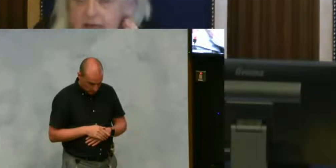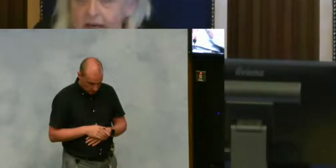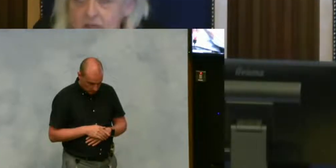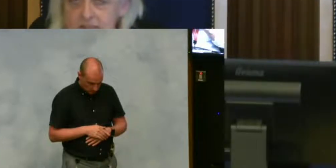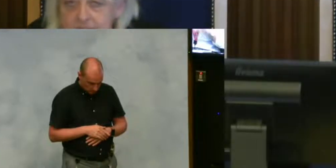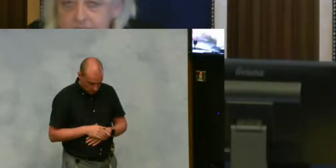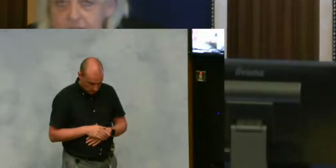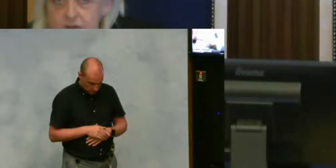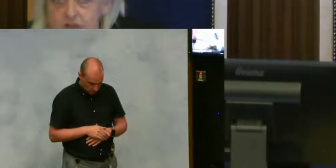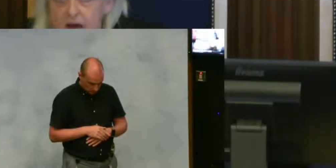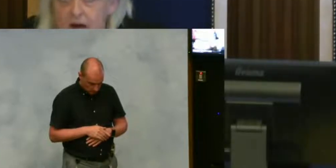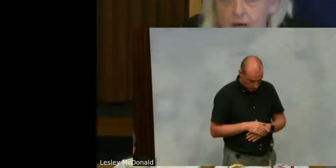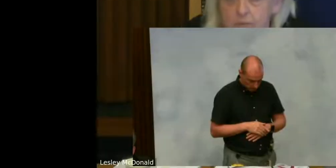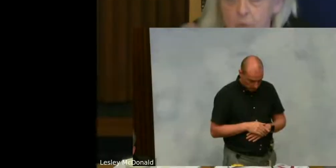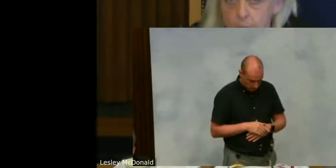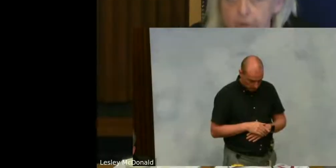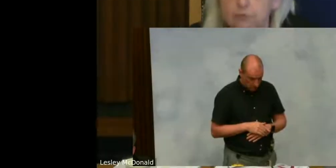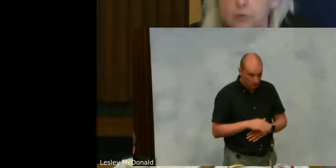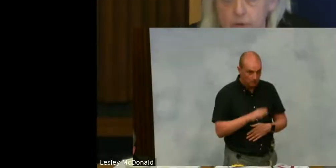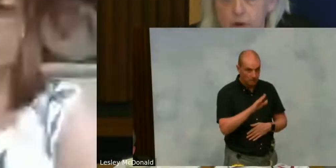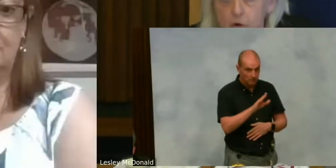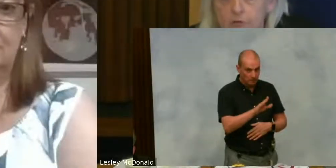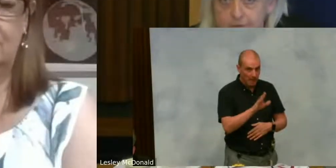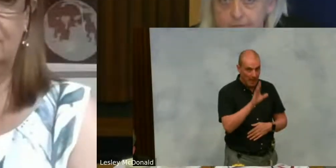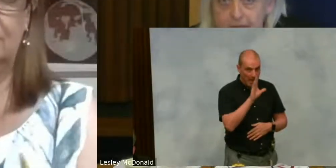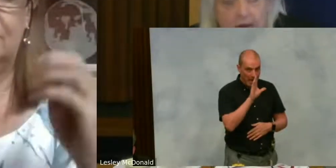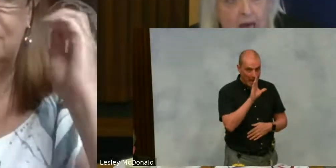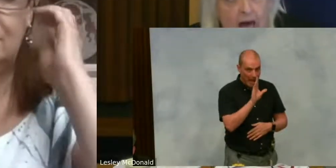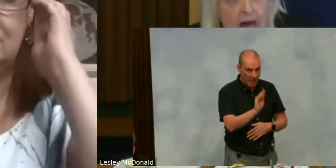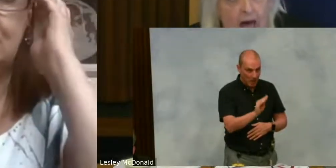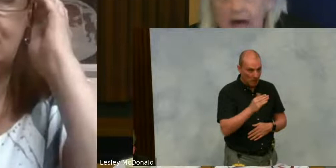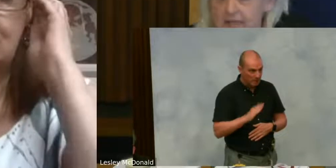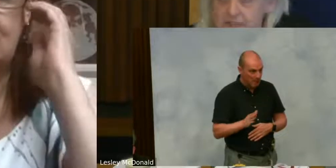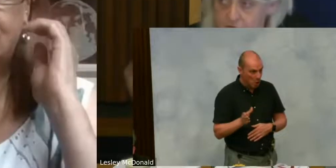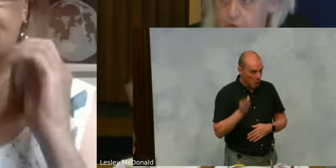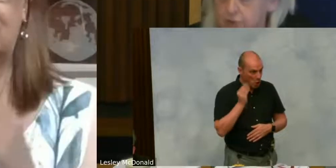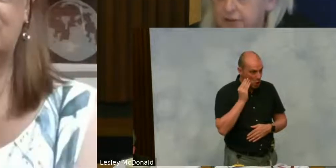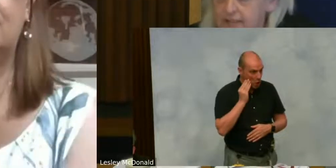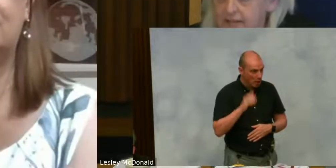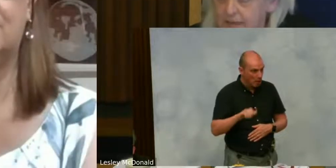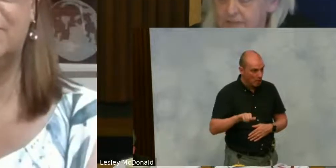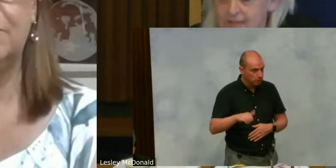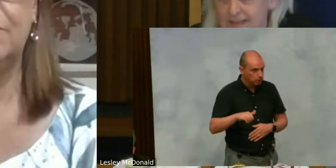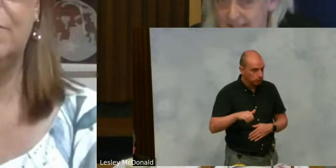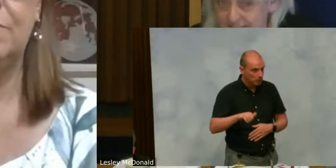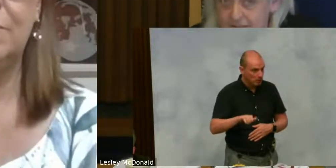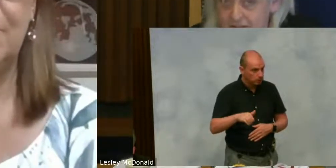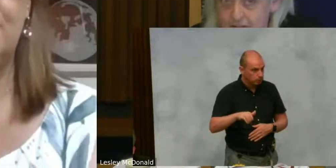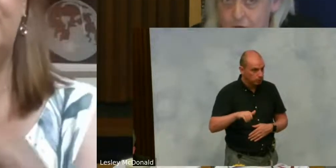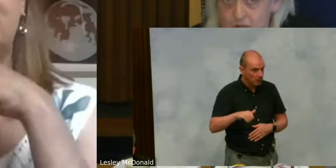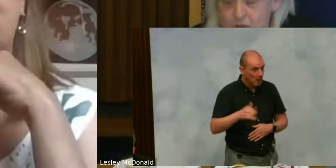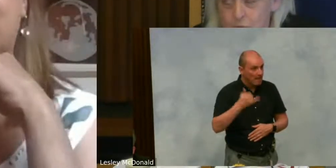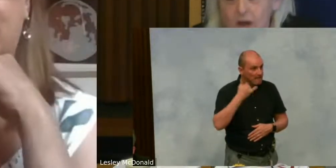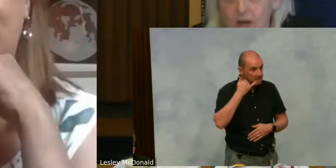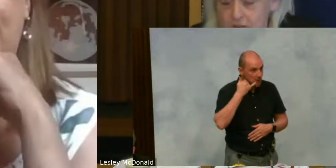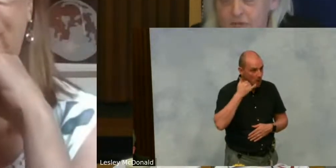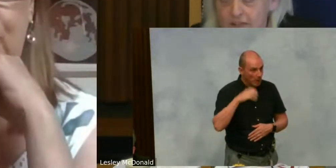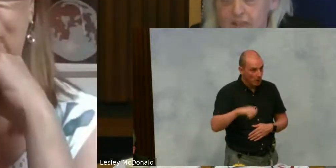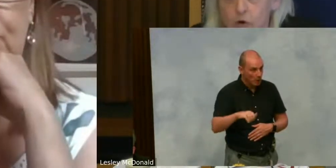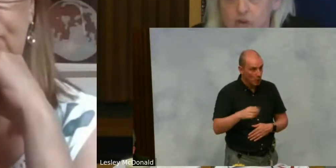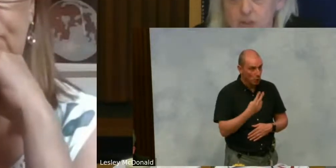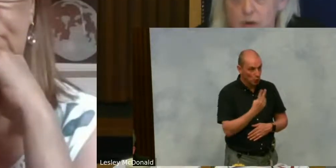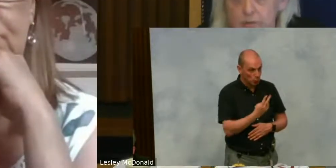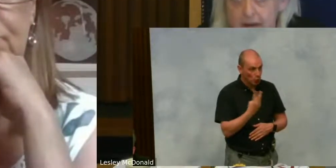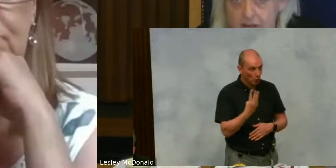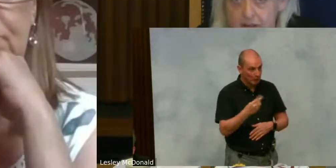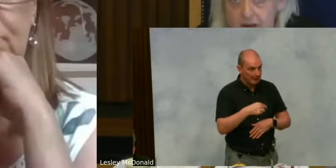Can I just say that there's a mobile phone going off and it's 2 or 3 times and it's different sounds, so it's obviously not